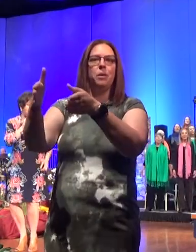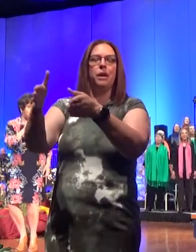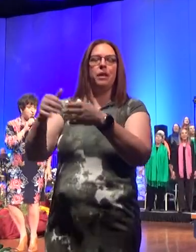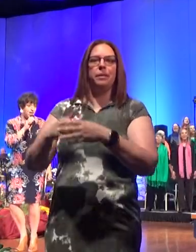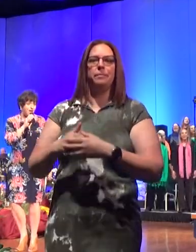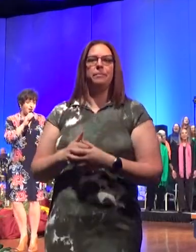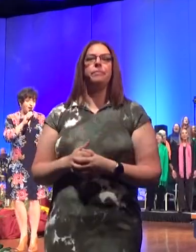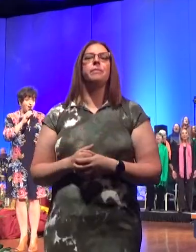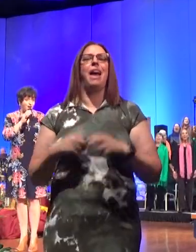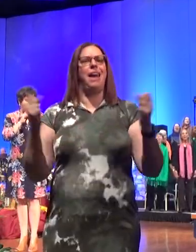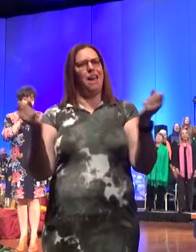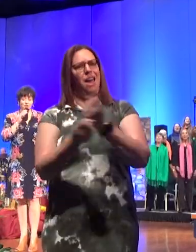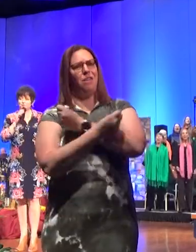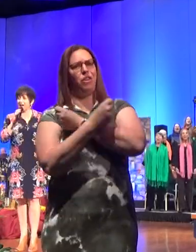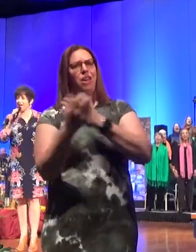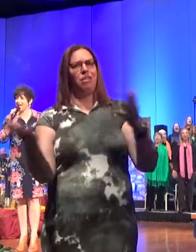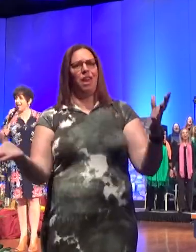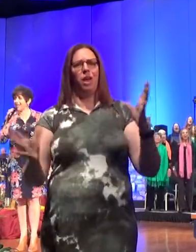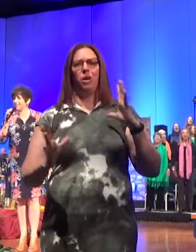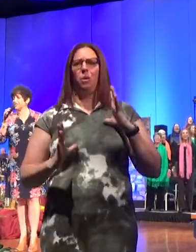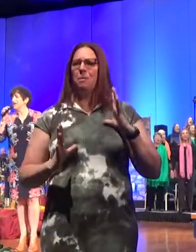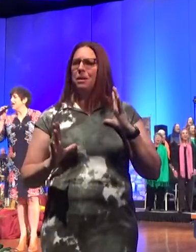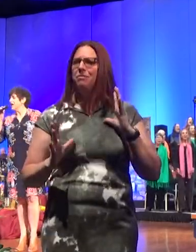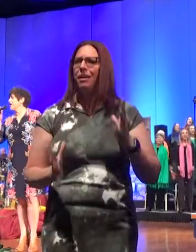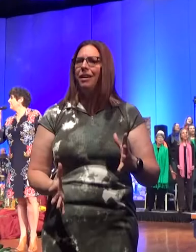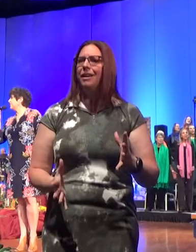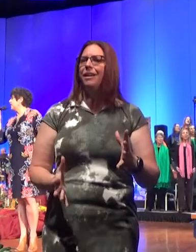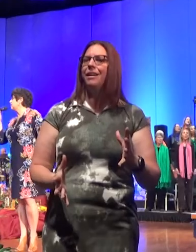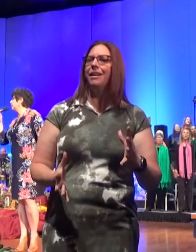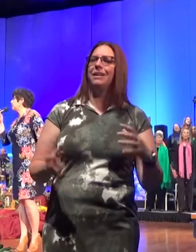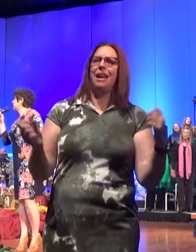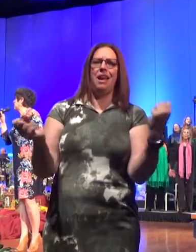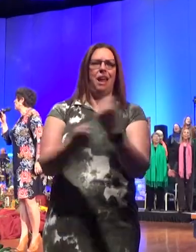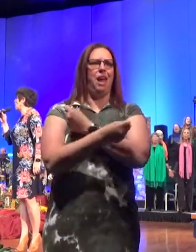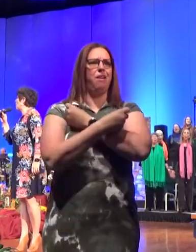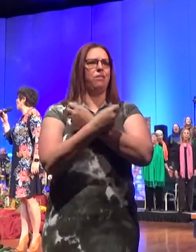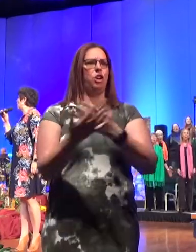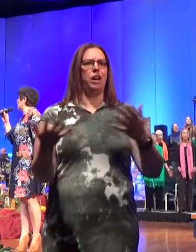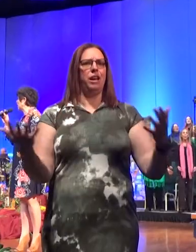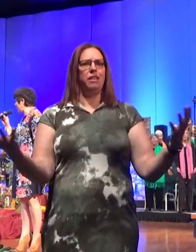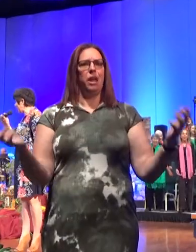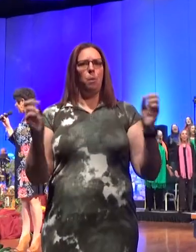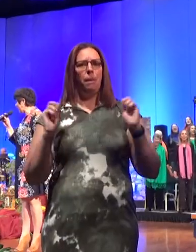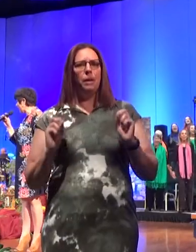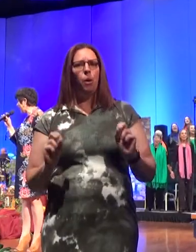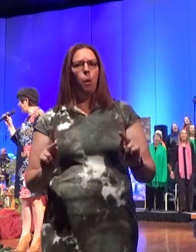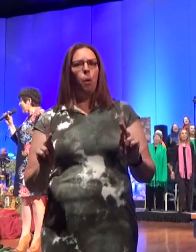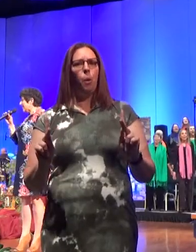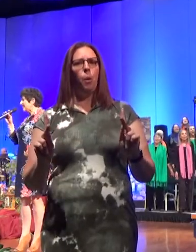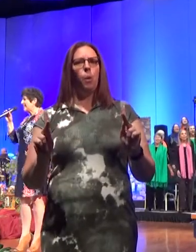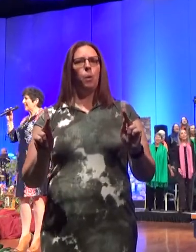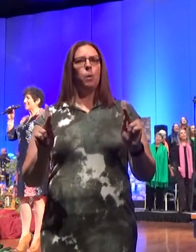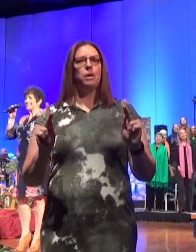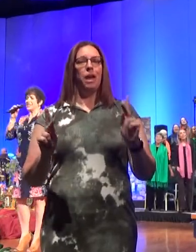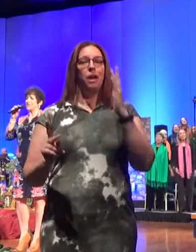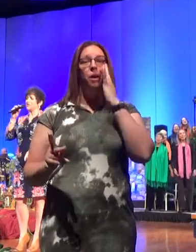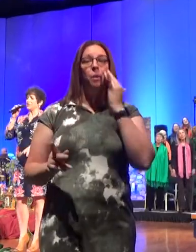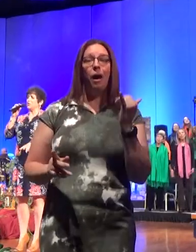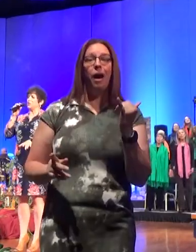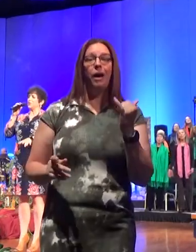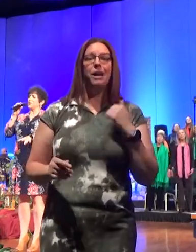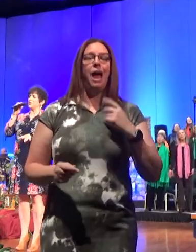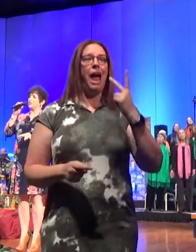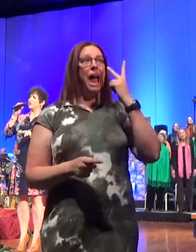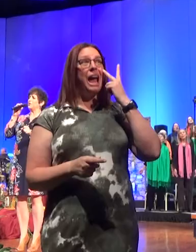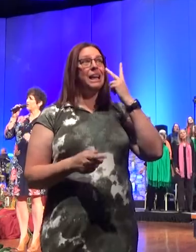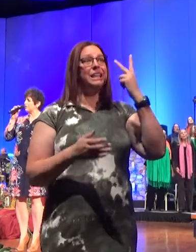be alright. Everything will be okay. 'Cause I can see a